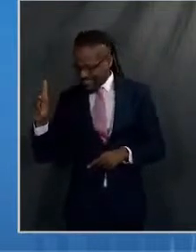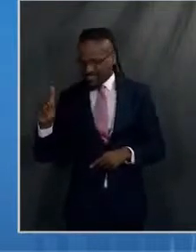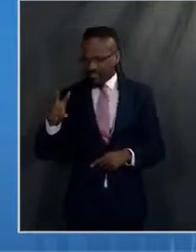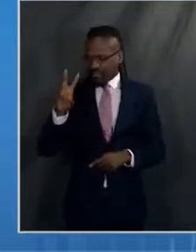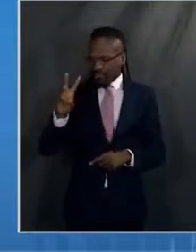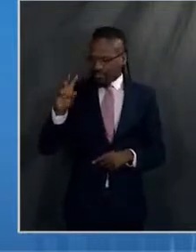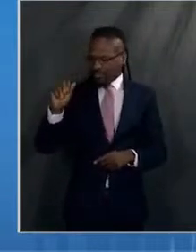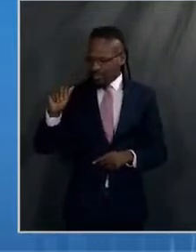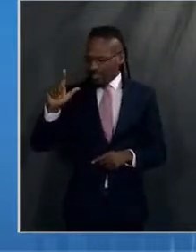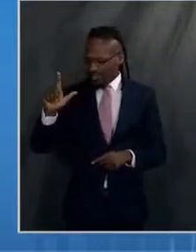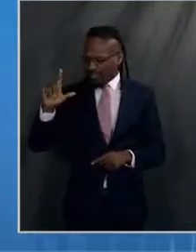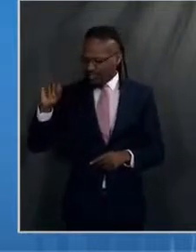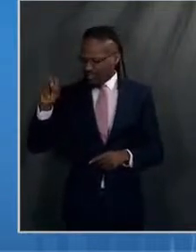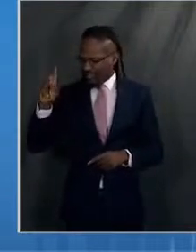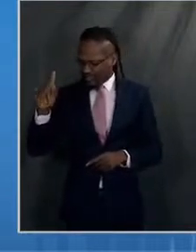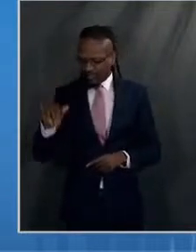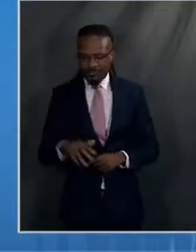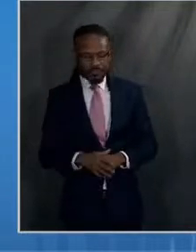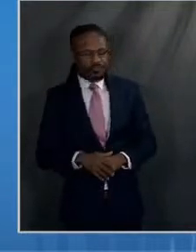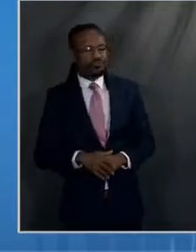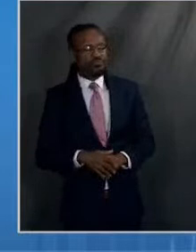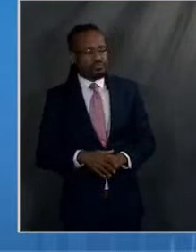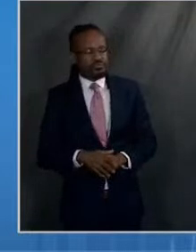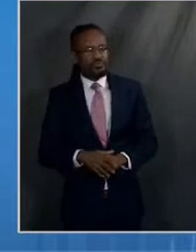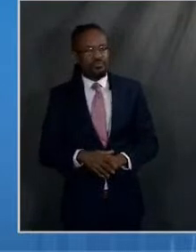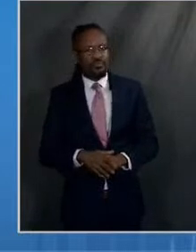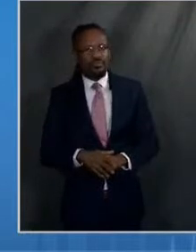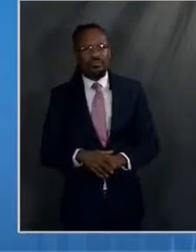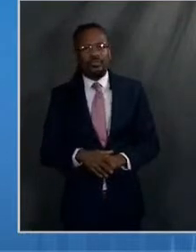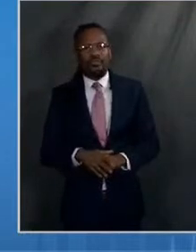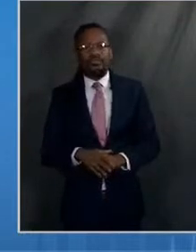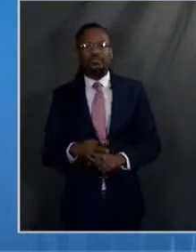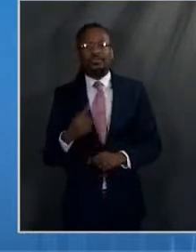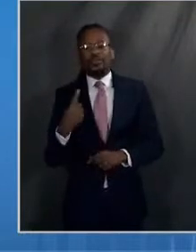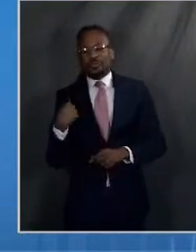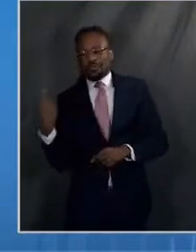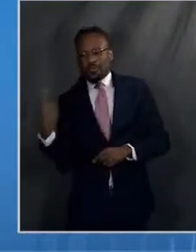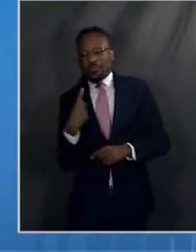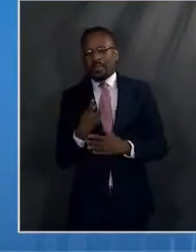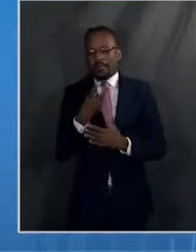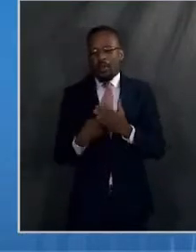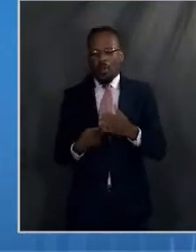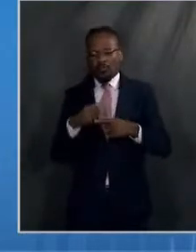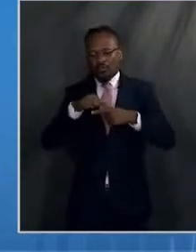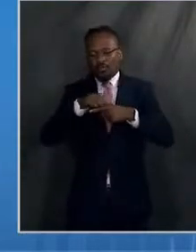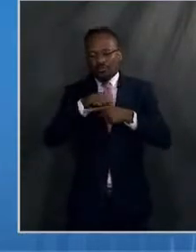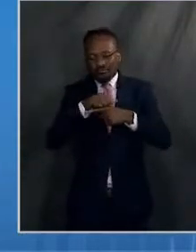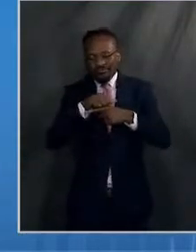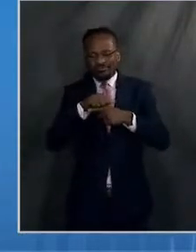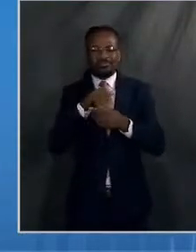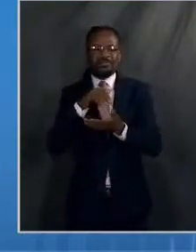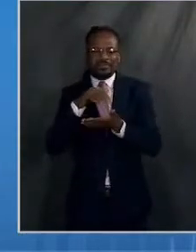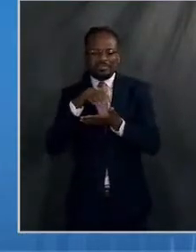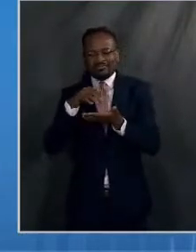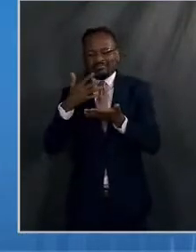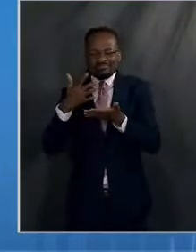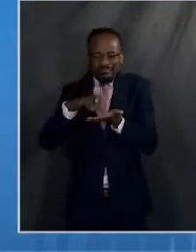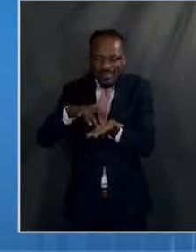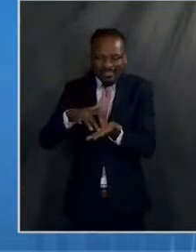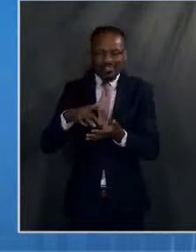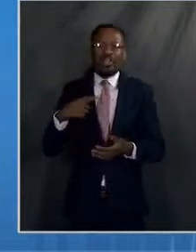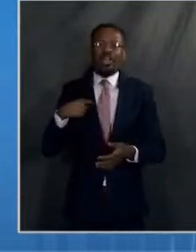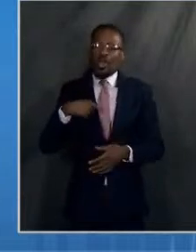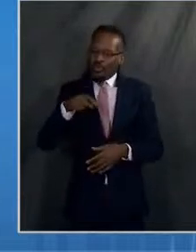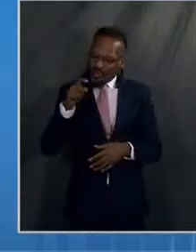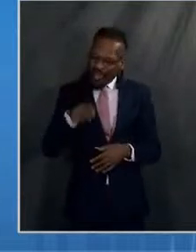some vaccines, Rochelle and I both are physicians who practice medicine. We don't do it in the hospital unless we get our influenza